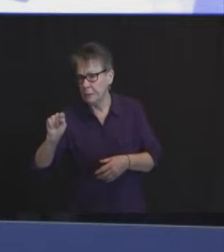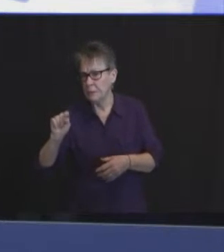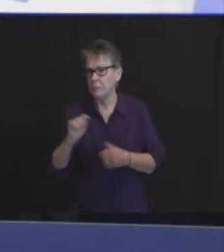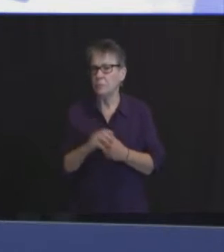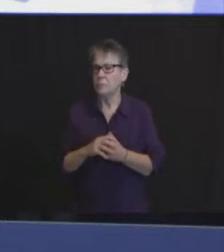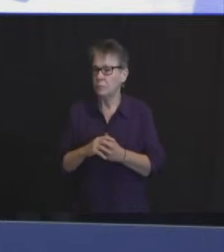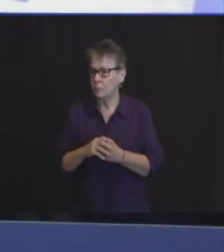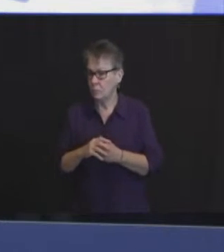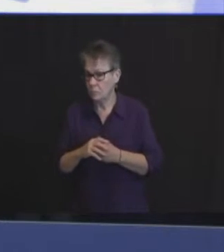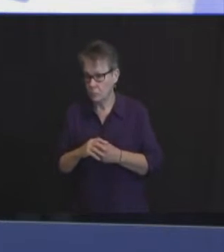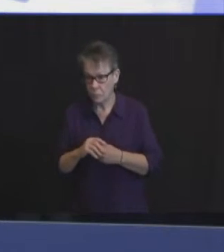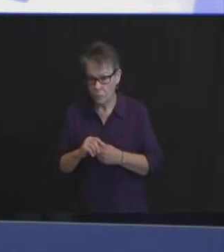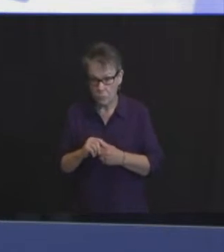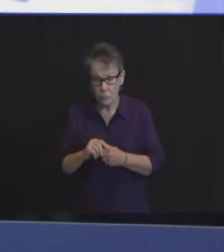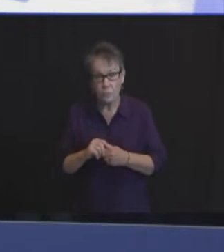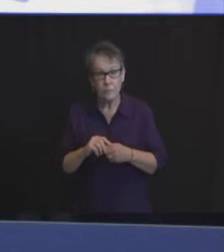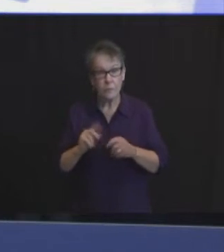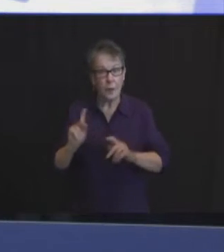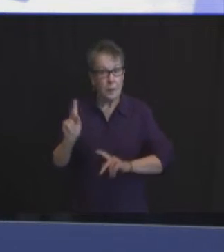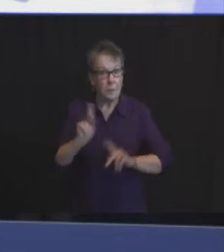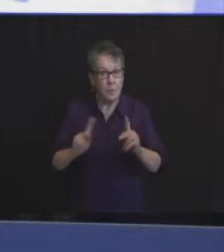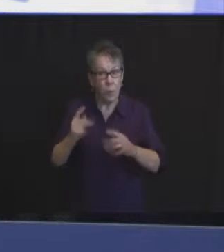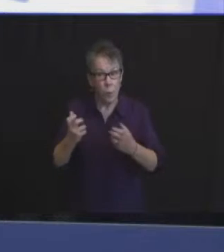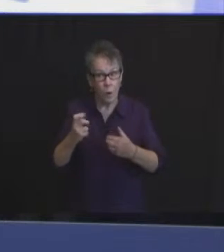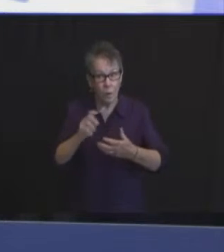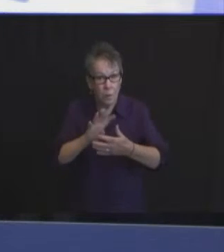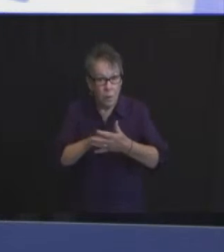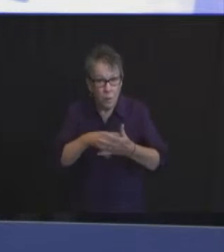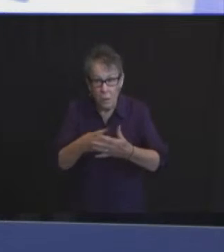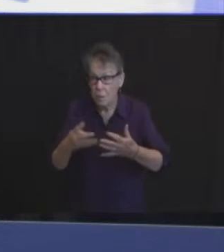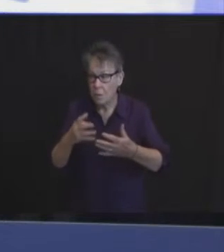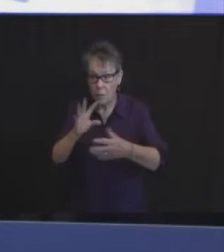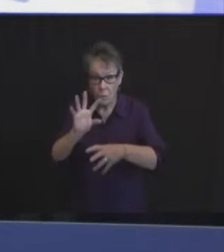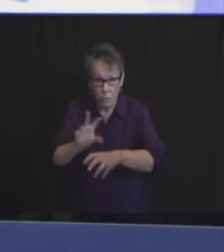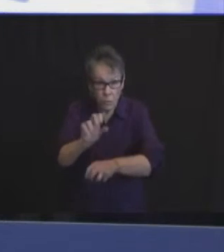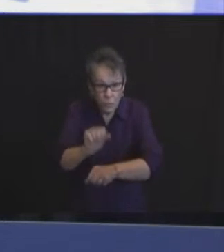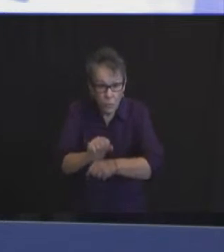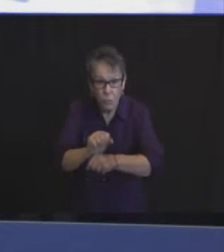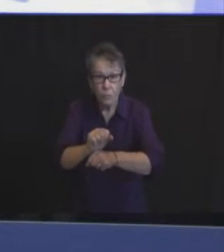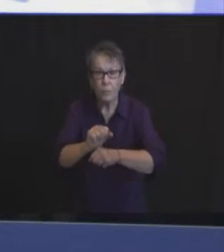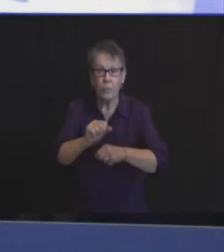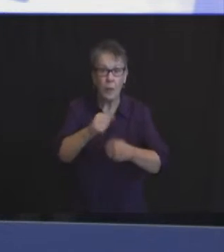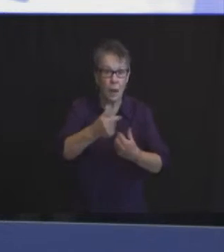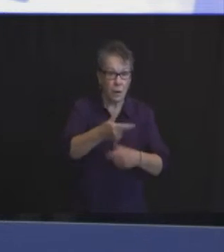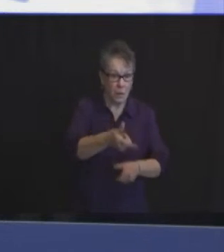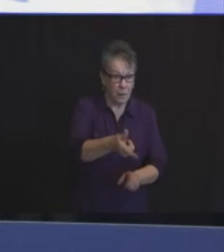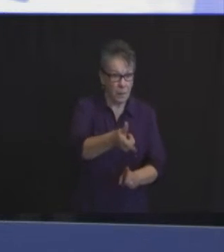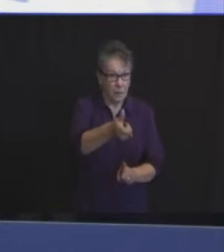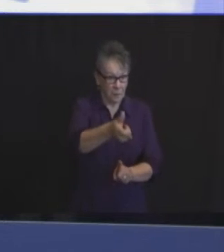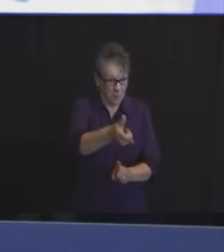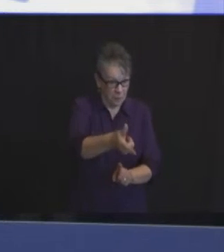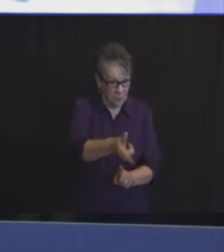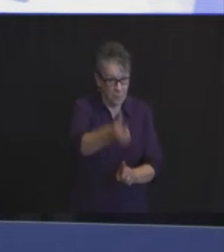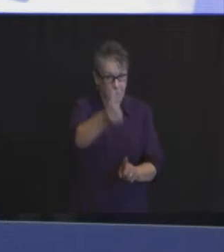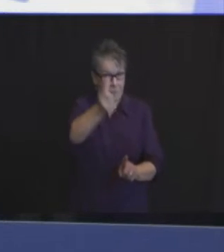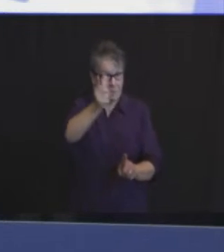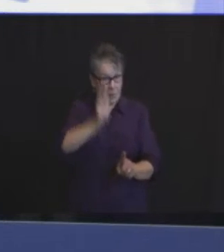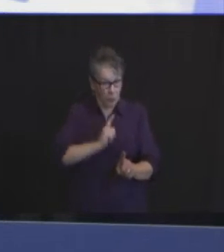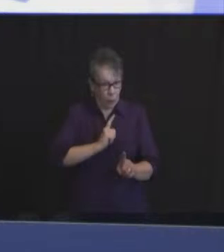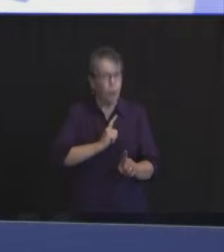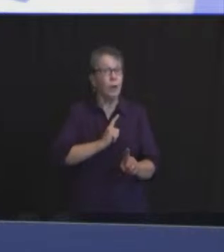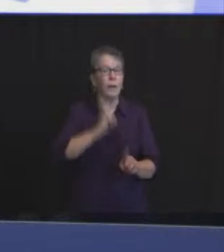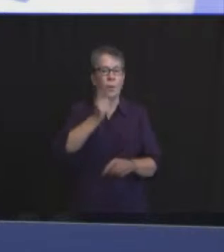up when their time comes and vaccine is available. As the Governor shared, we're launching our dashboard